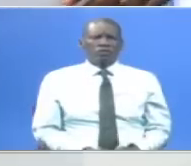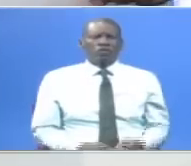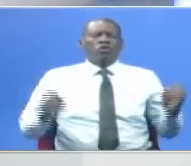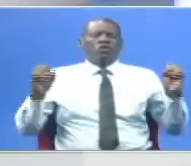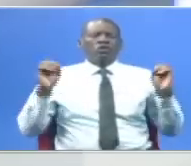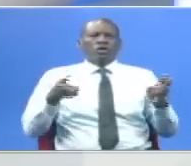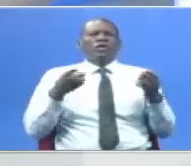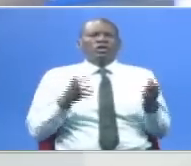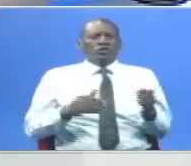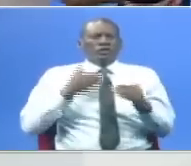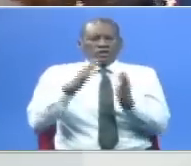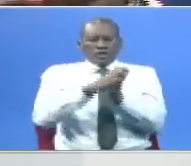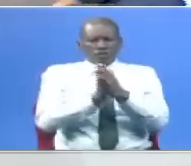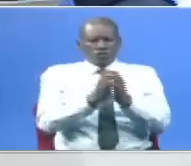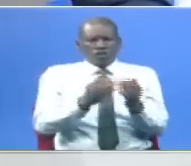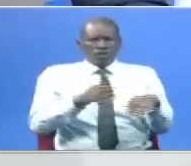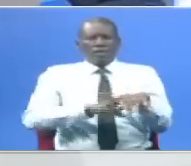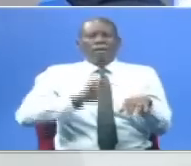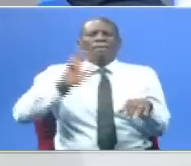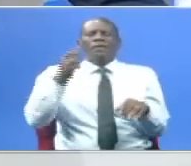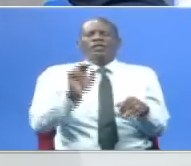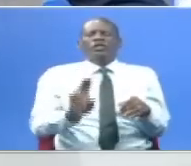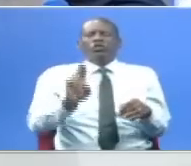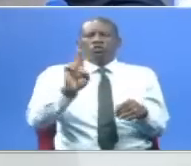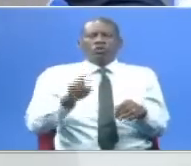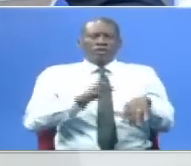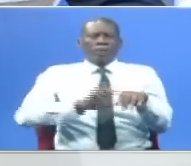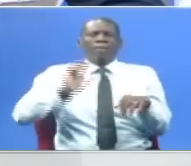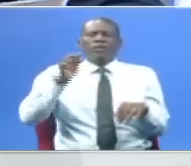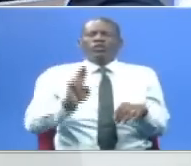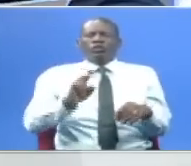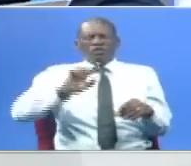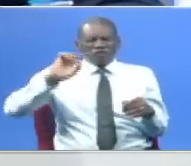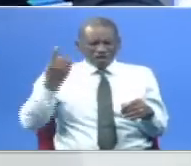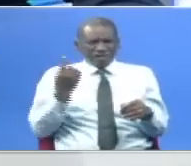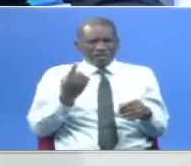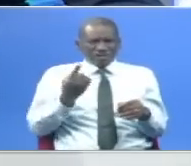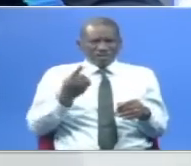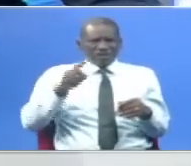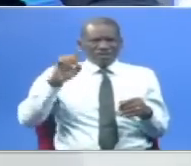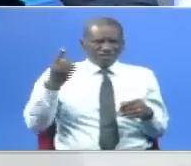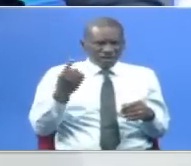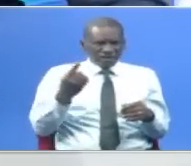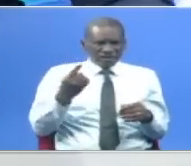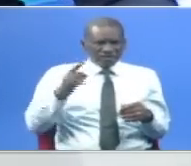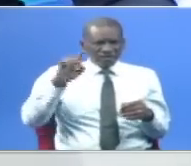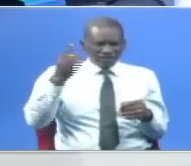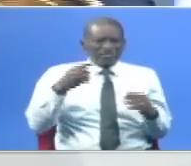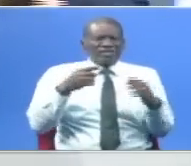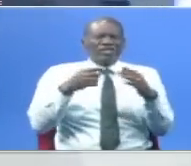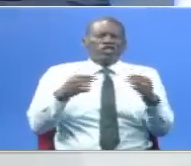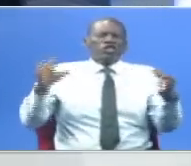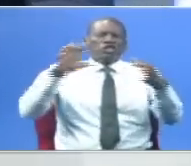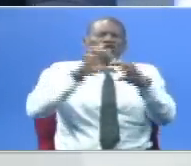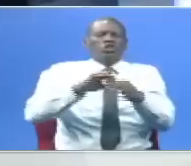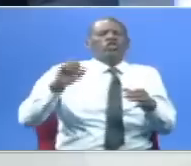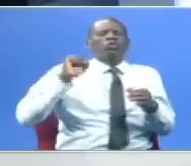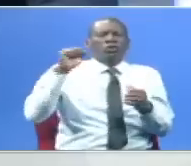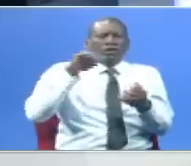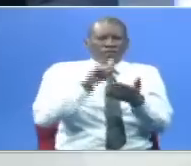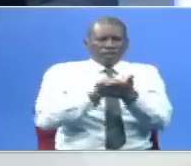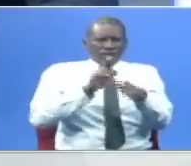All right, to our next story. And when President Uhuru Kenyatta was first thrust into the political limelight, he was